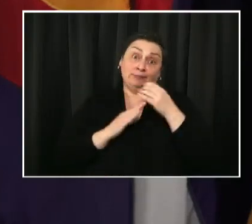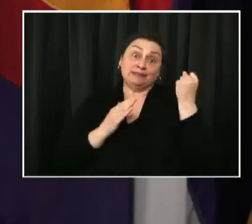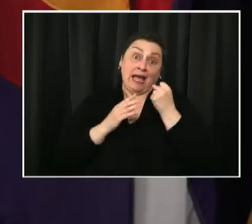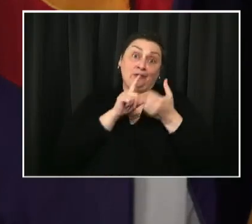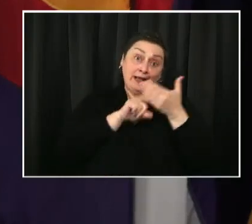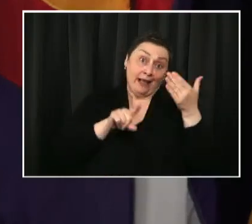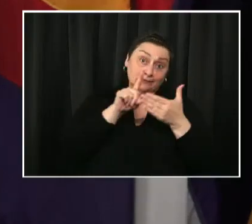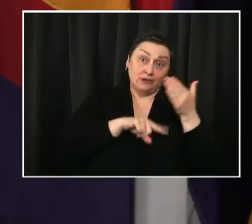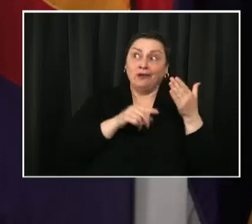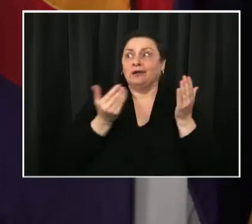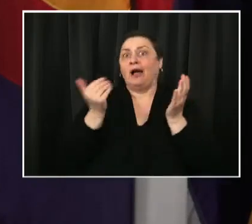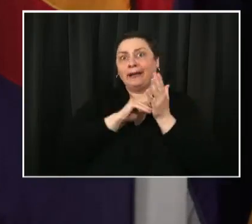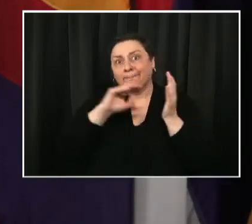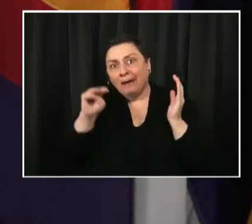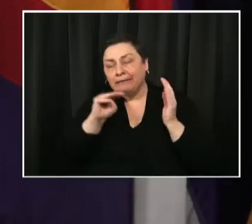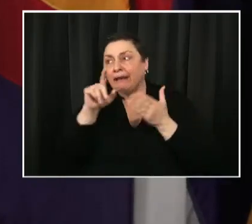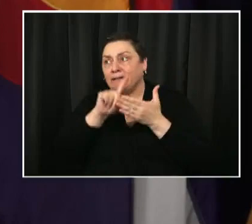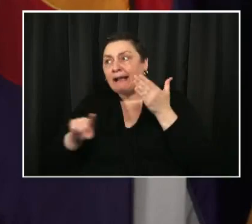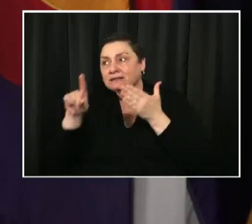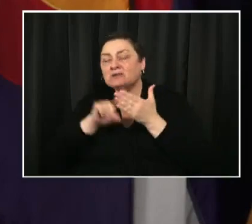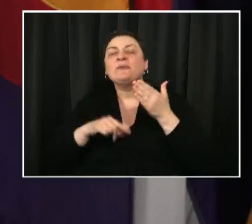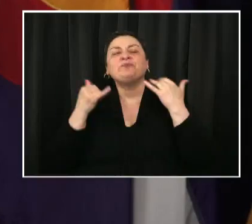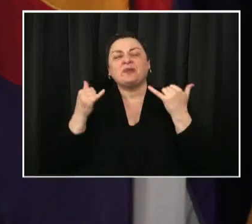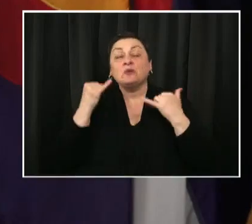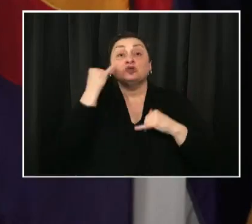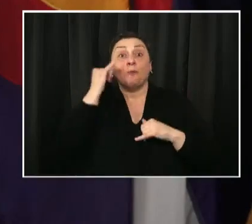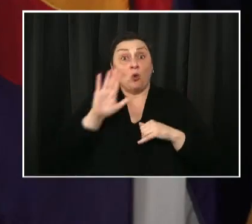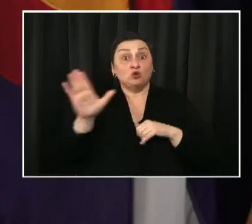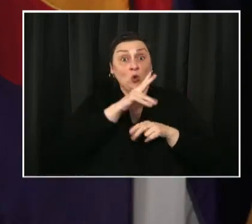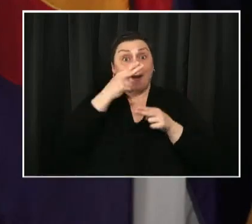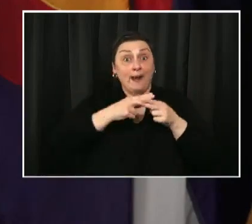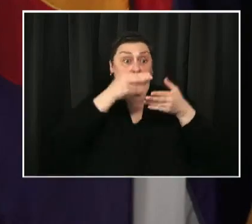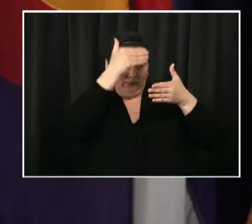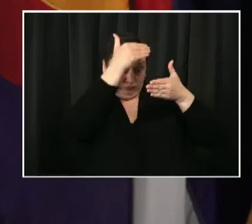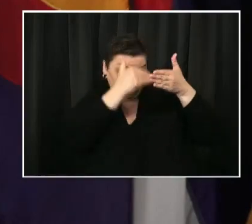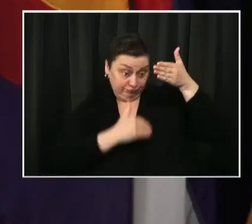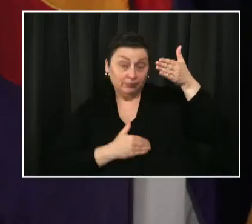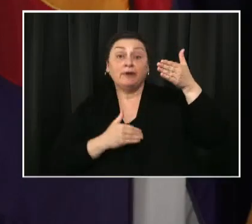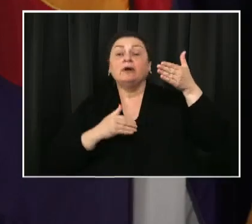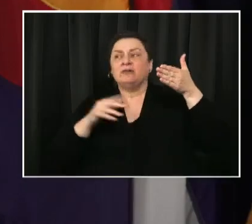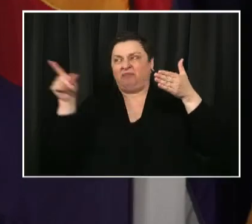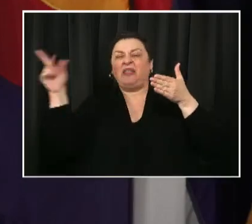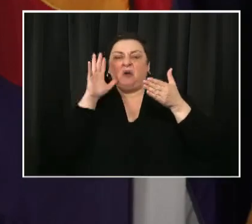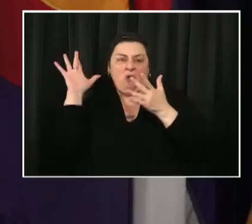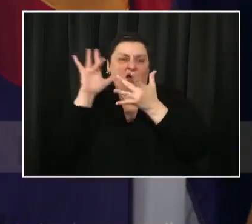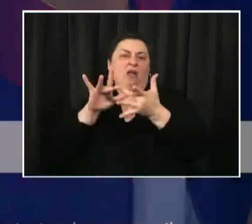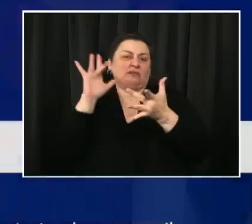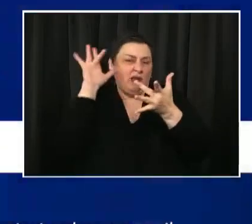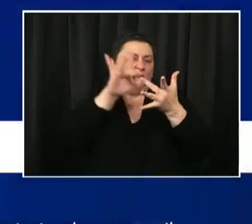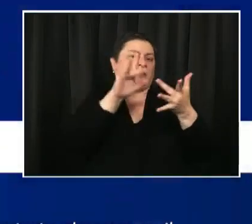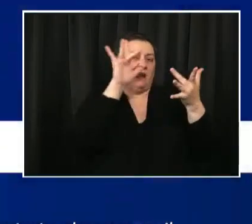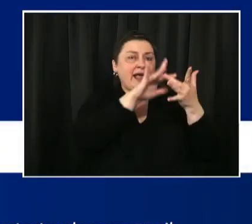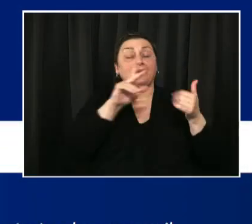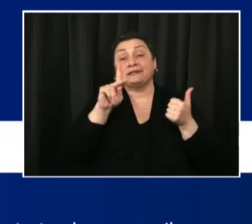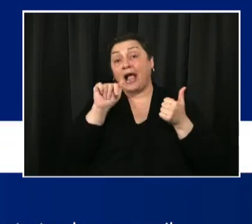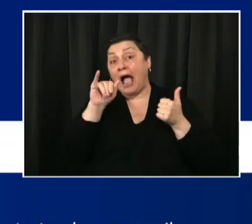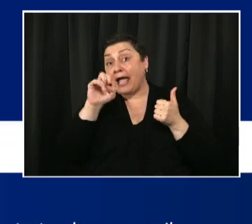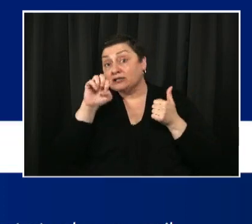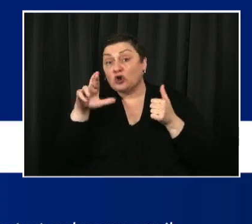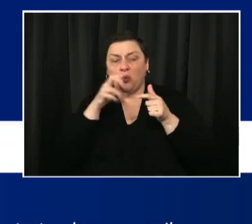The healthcare providers are reaching back out to you. If you signed up through Kaiser, they'll reach out by text or secure email to get another appointment this